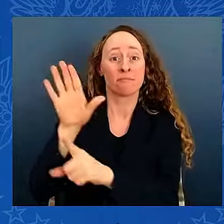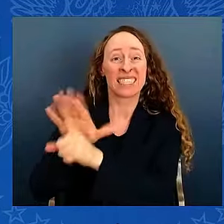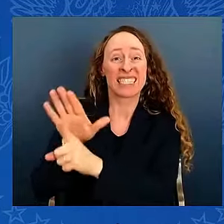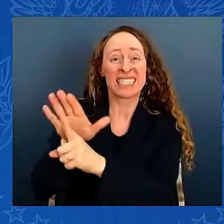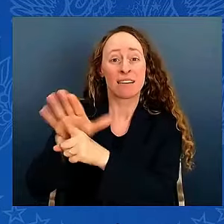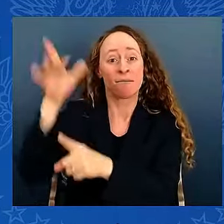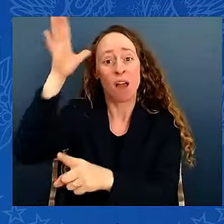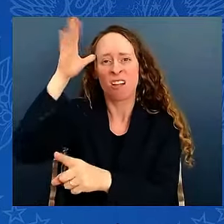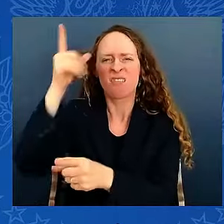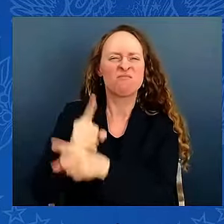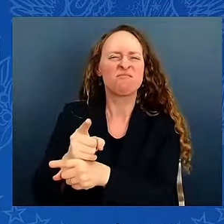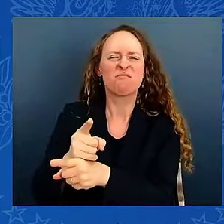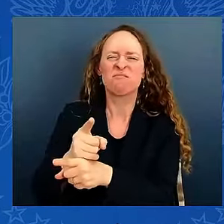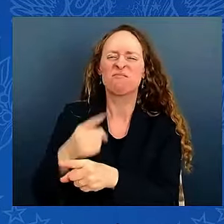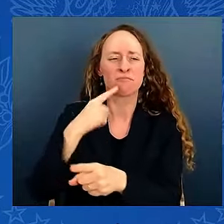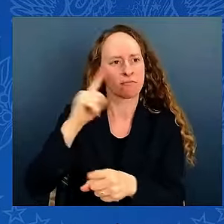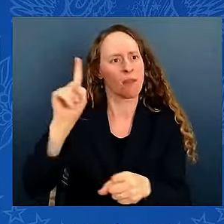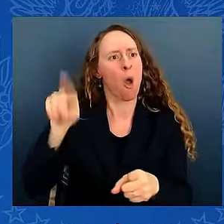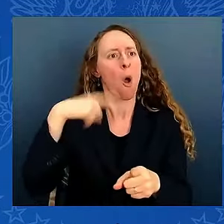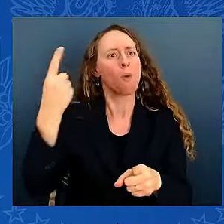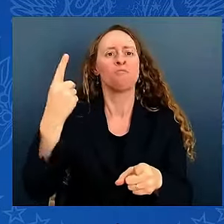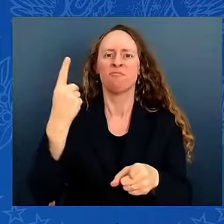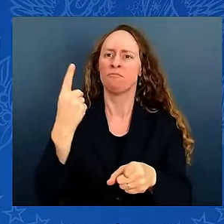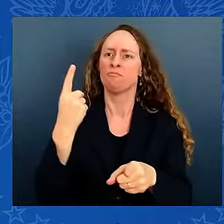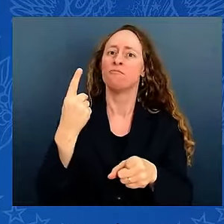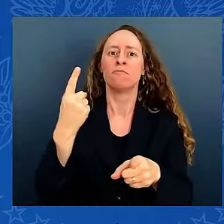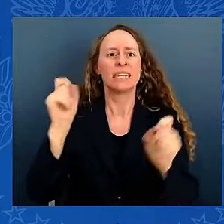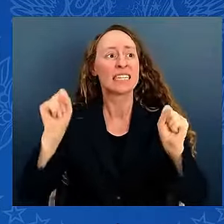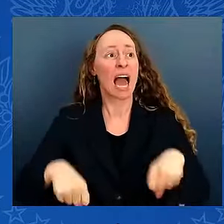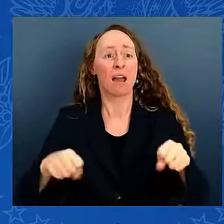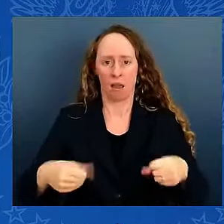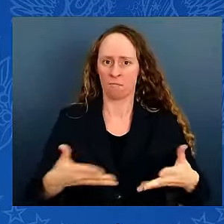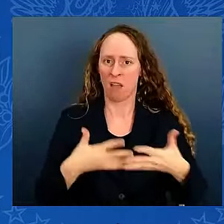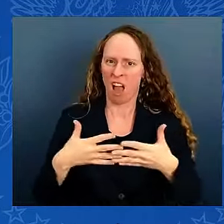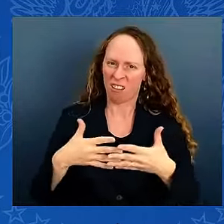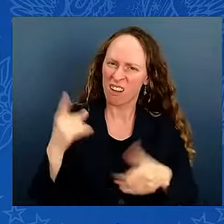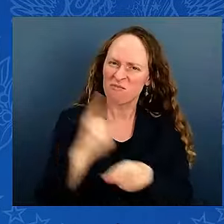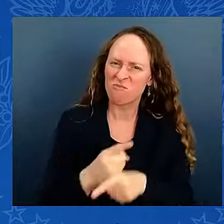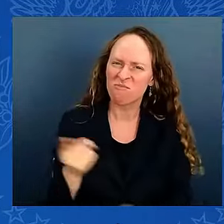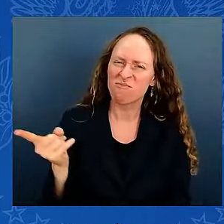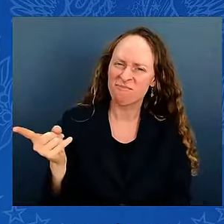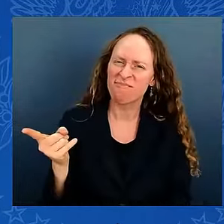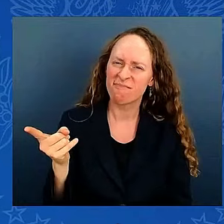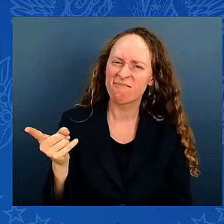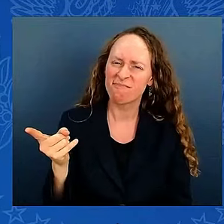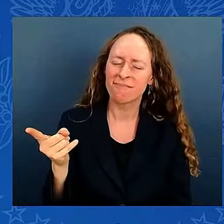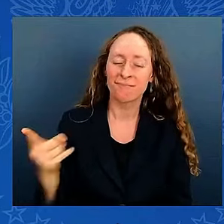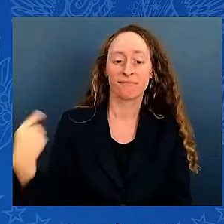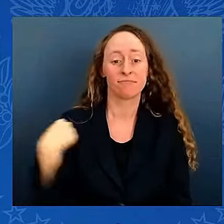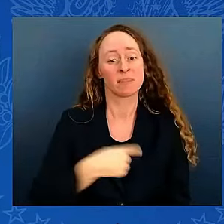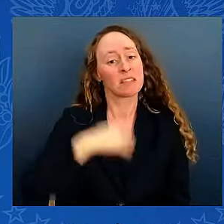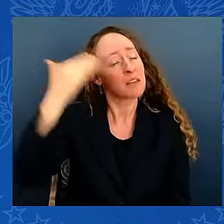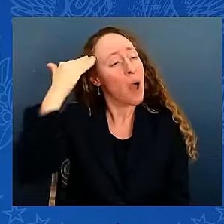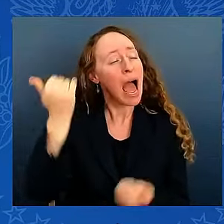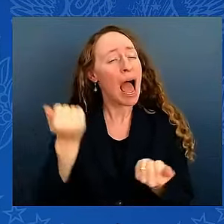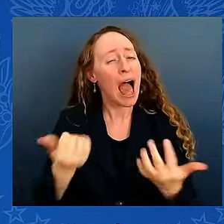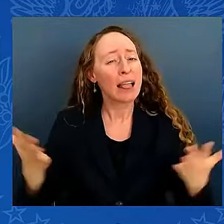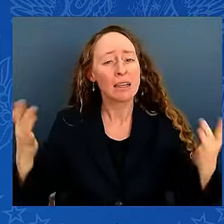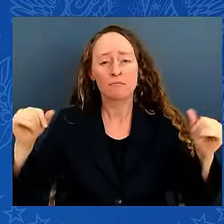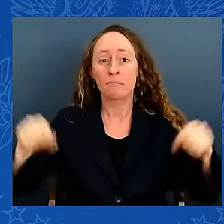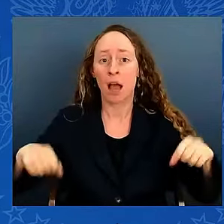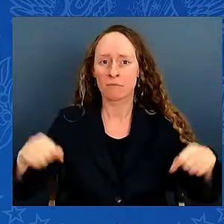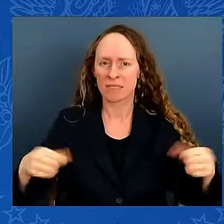Only in America do we believe anything's possible. I spent close to 100 hours alone with